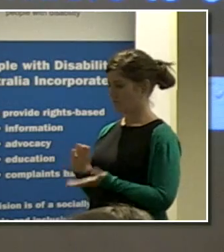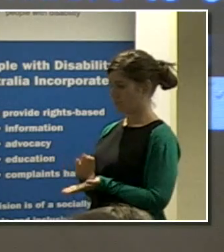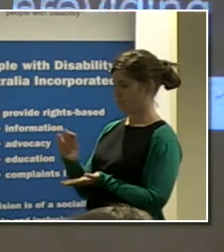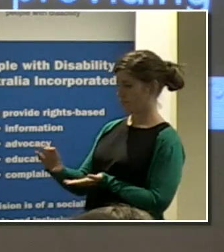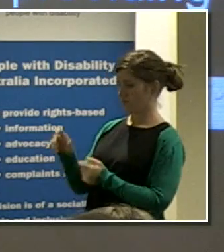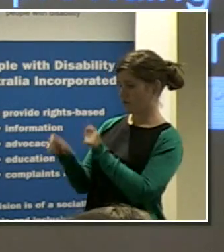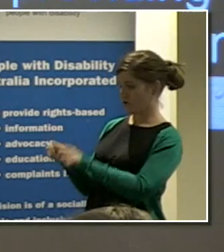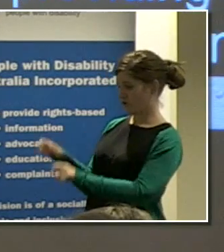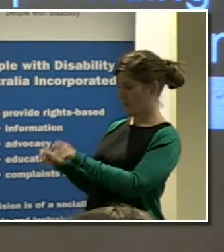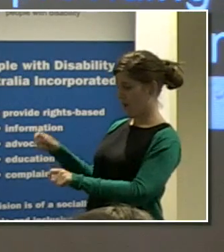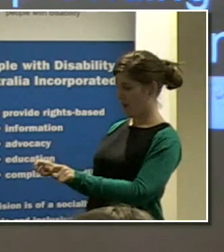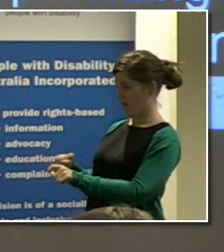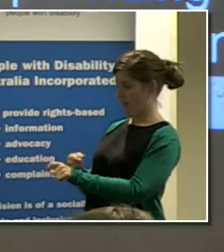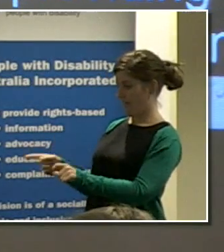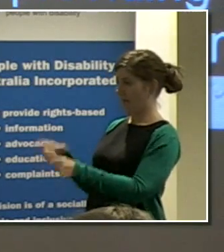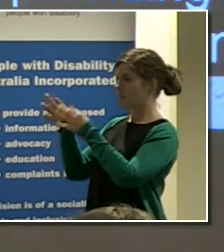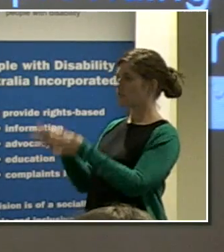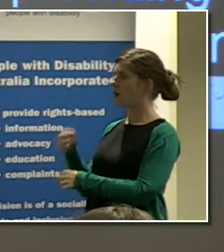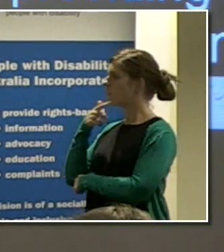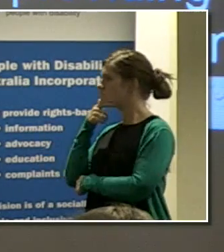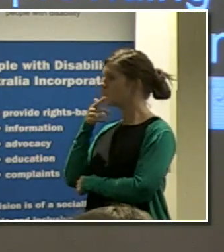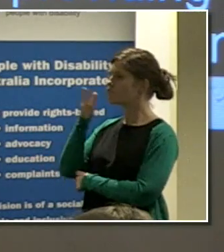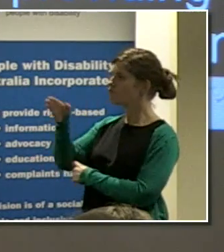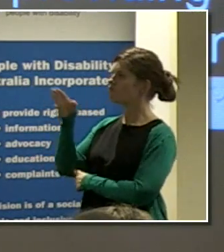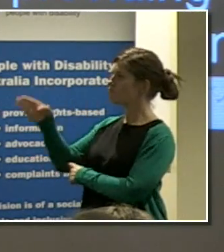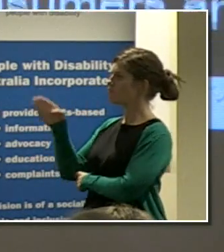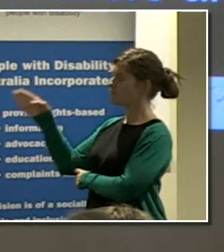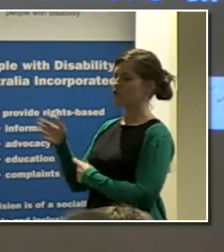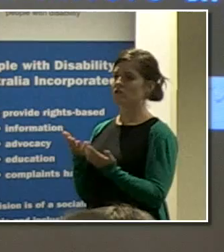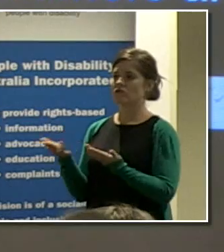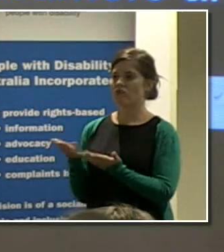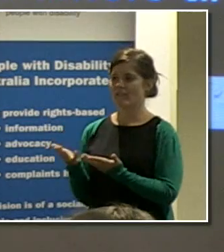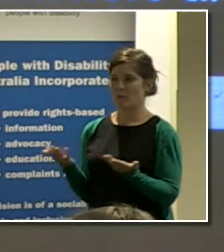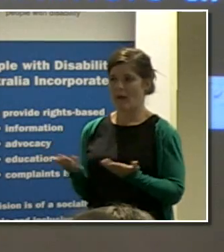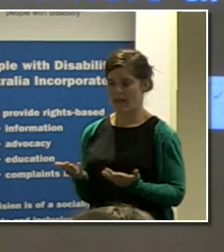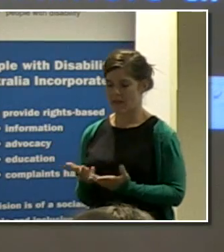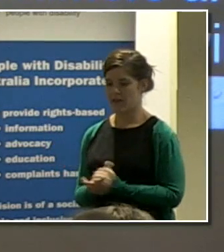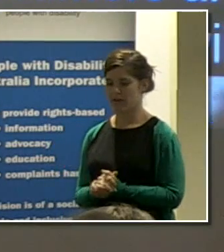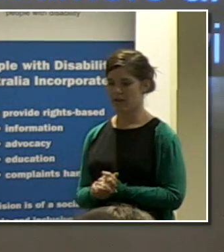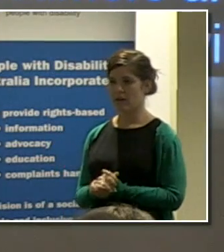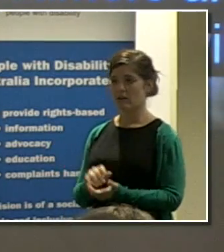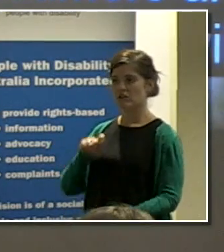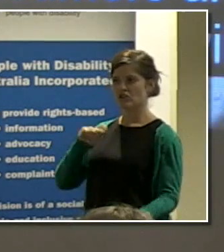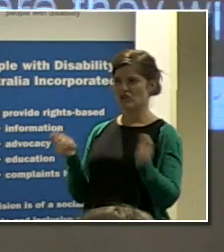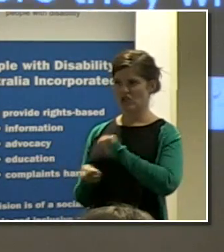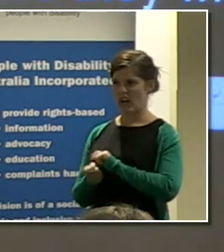consumers decide who and to where they'll go and get their supports, is that